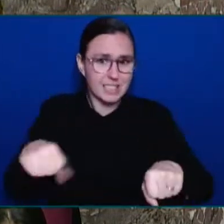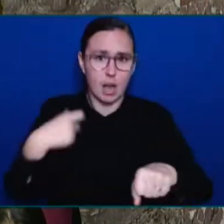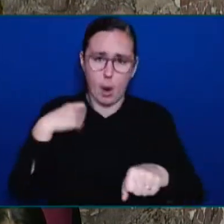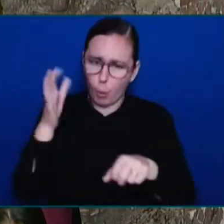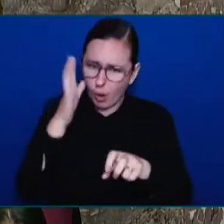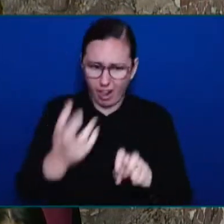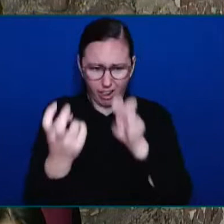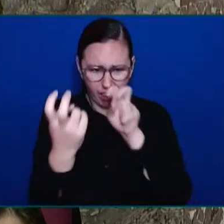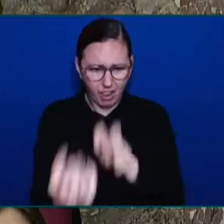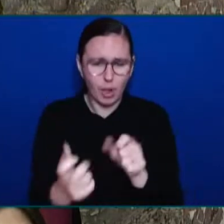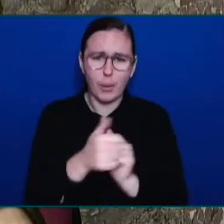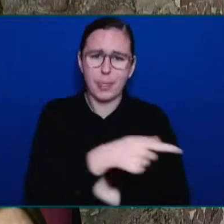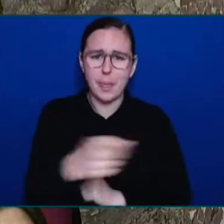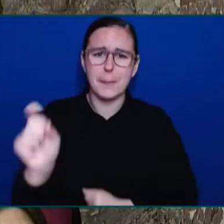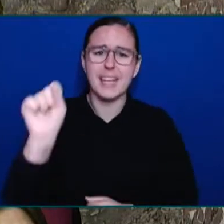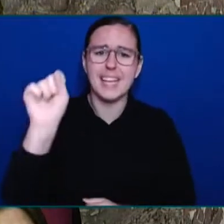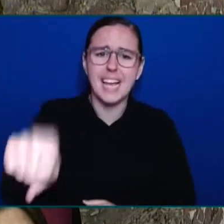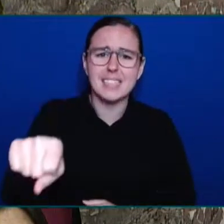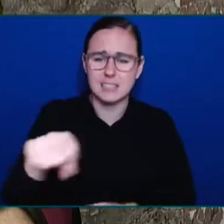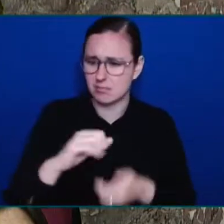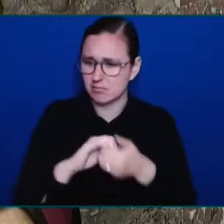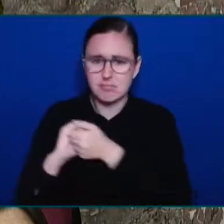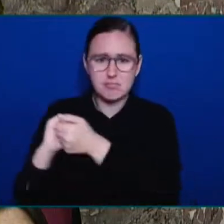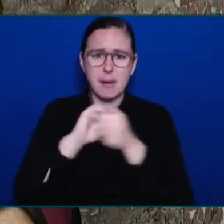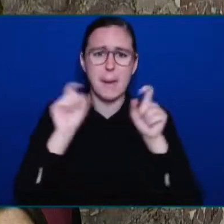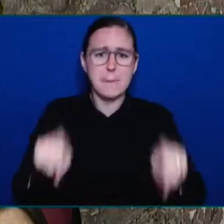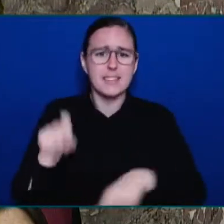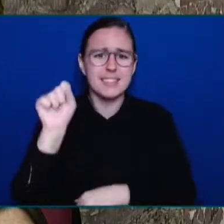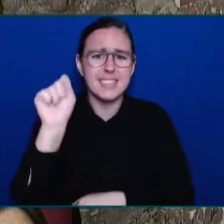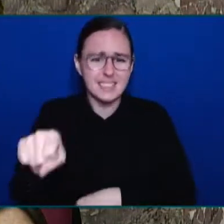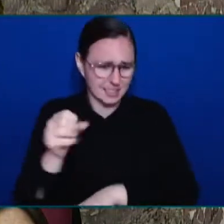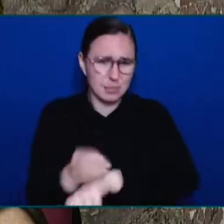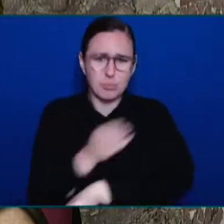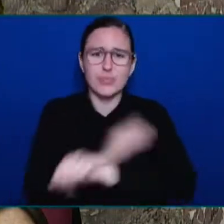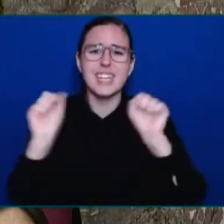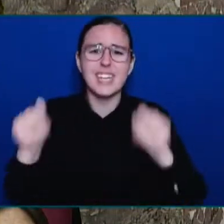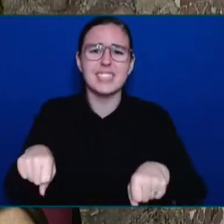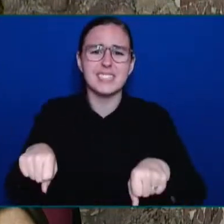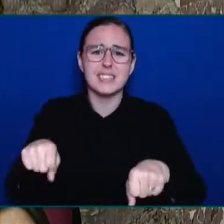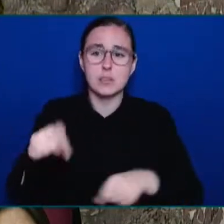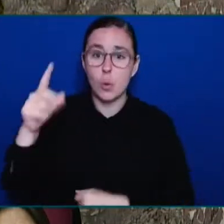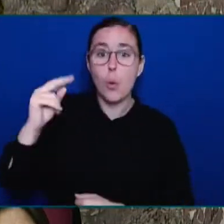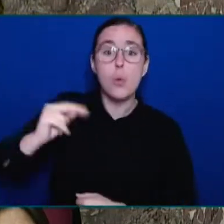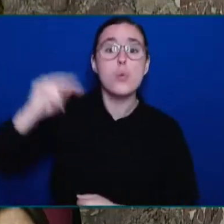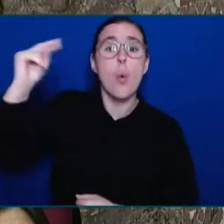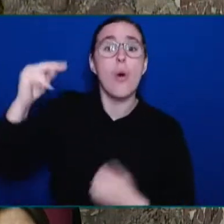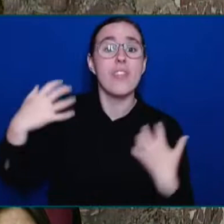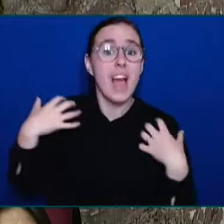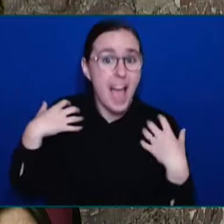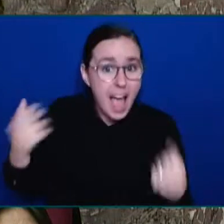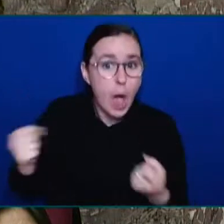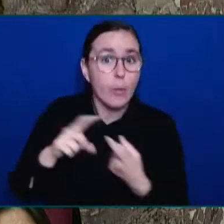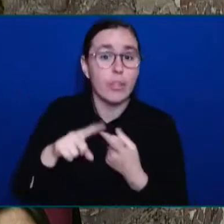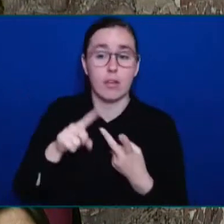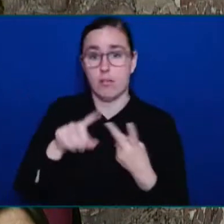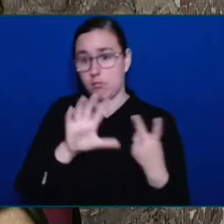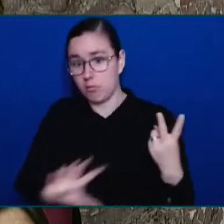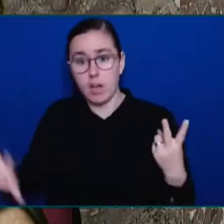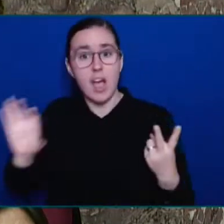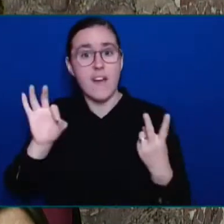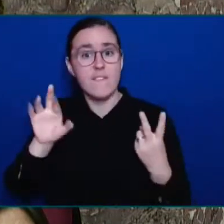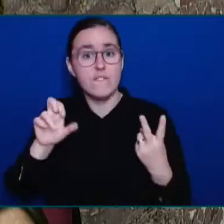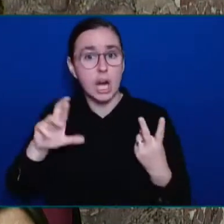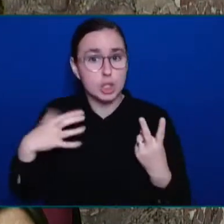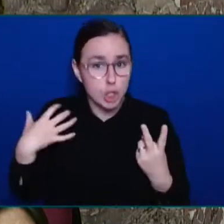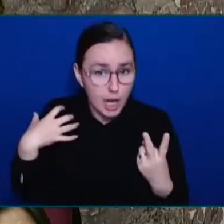where people, especially in Northern Health, especially in Fraser Health, had levels of care below standard, Honourable